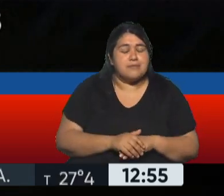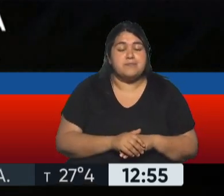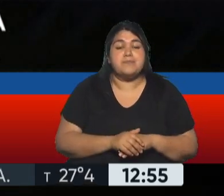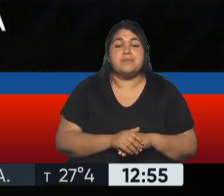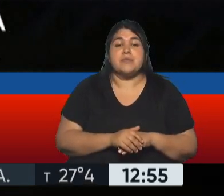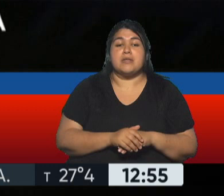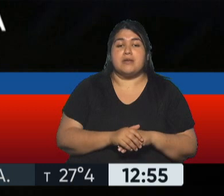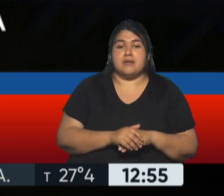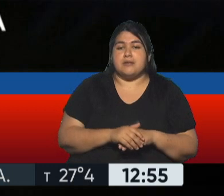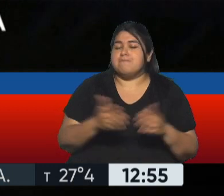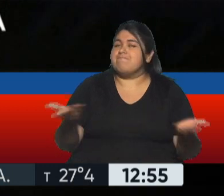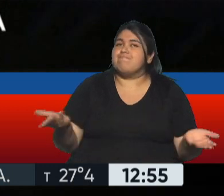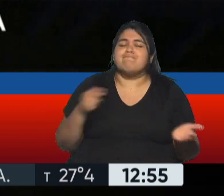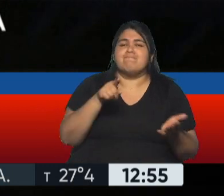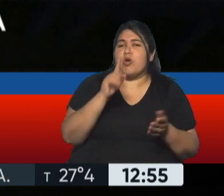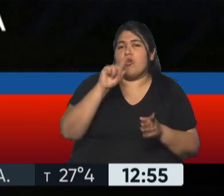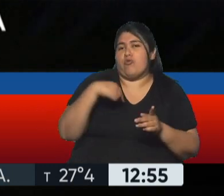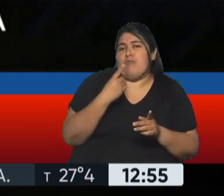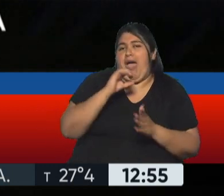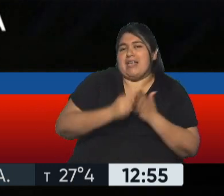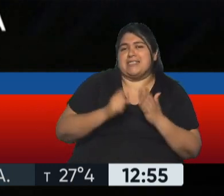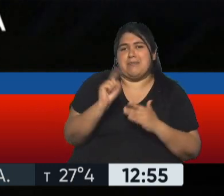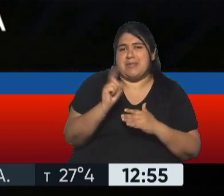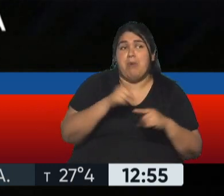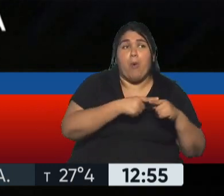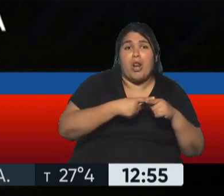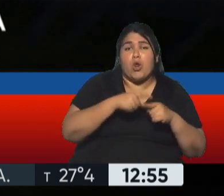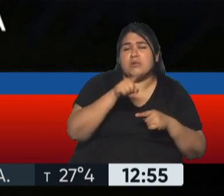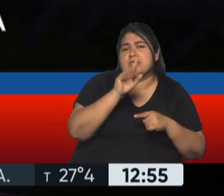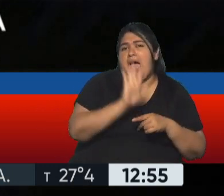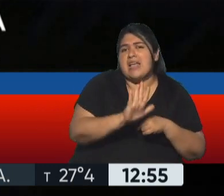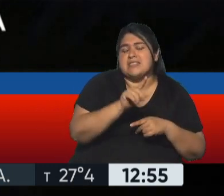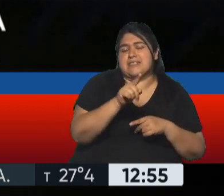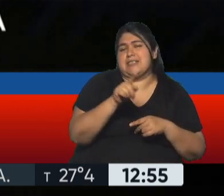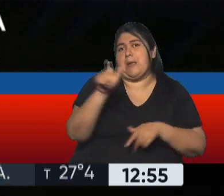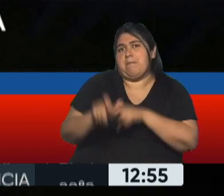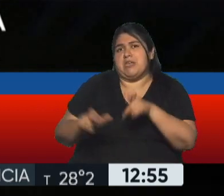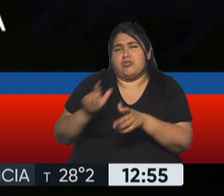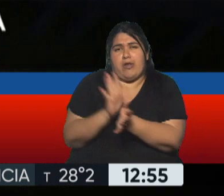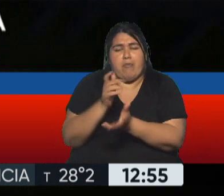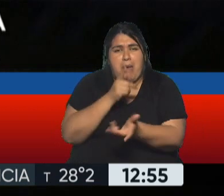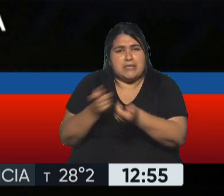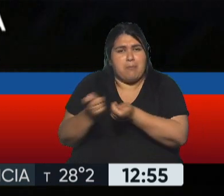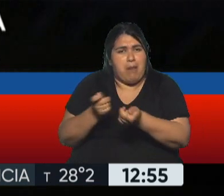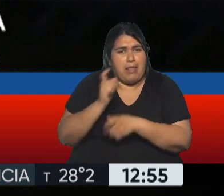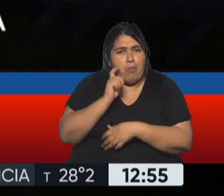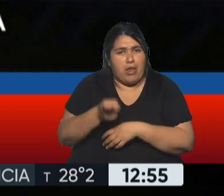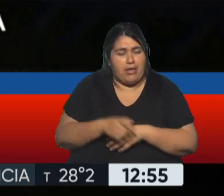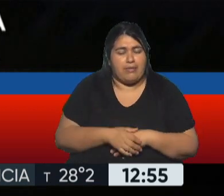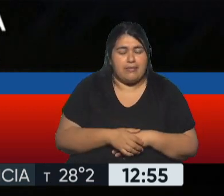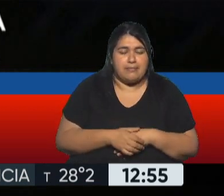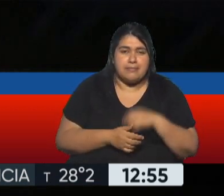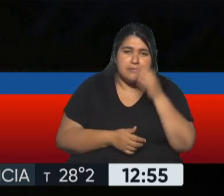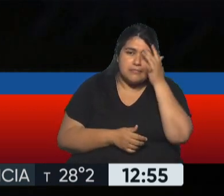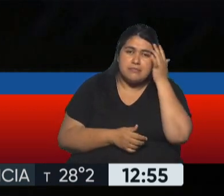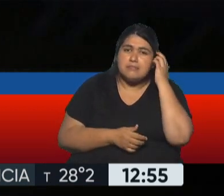limbo. It is absolutely unacceptable what Belarus is doing and how the people are